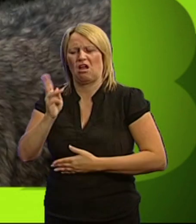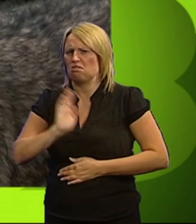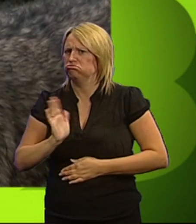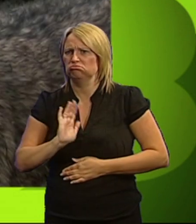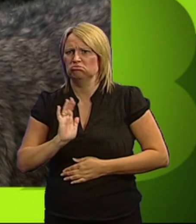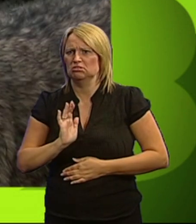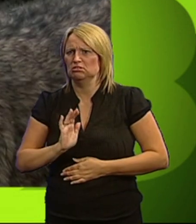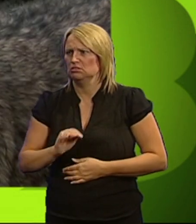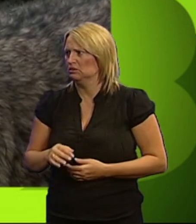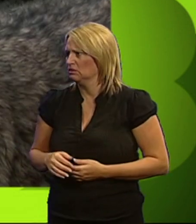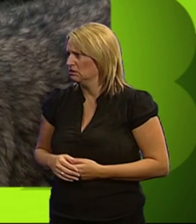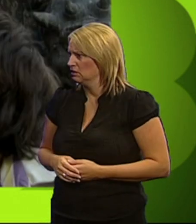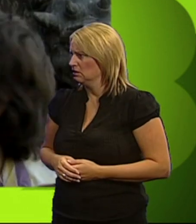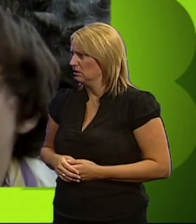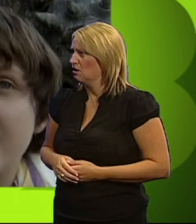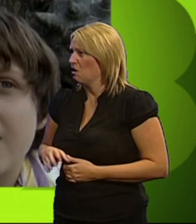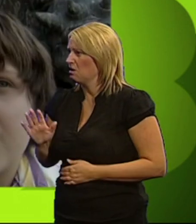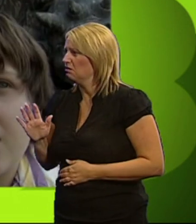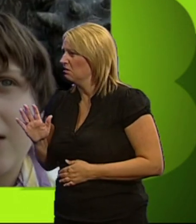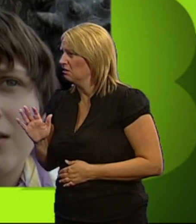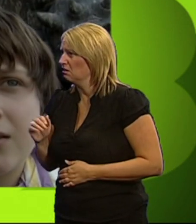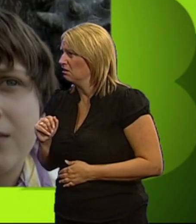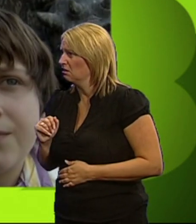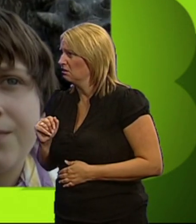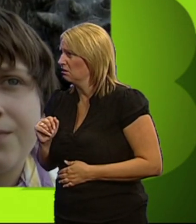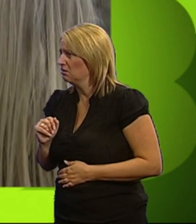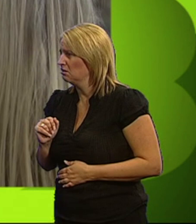leaves. I can't go through it again.